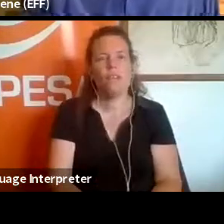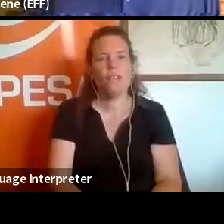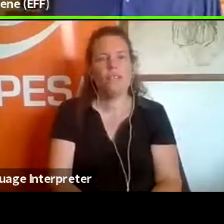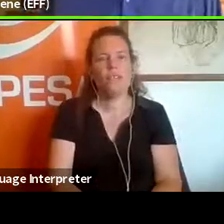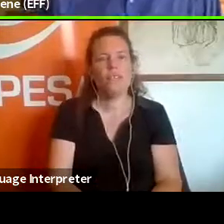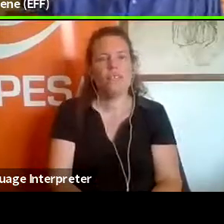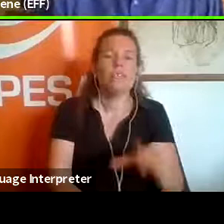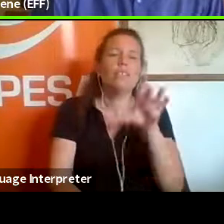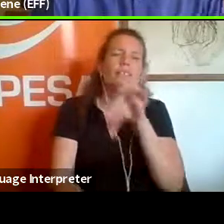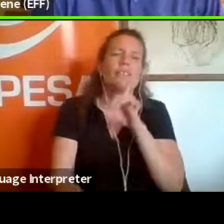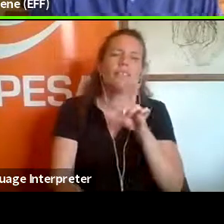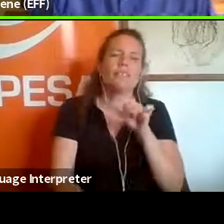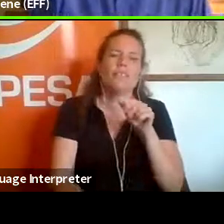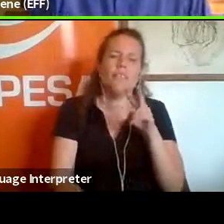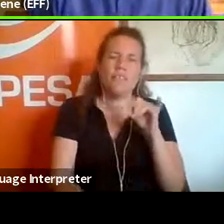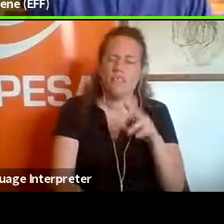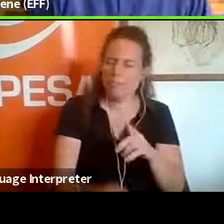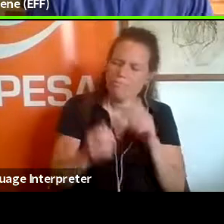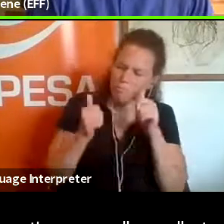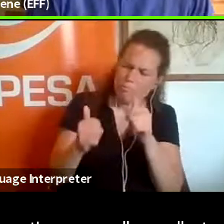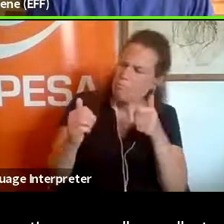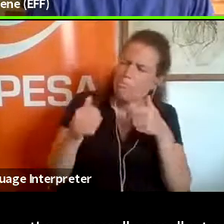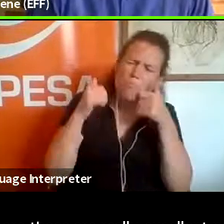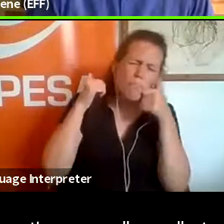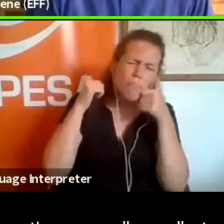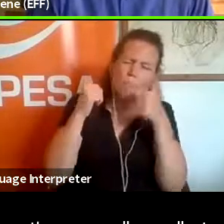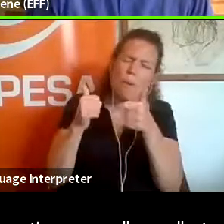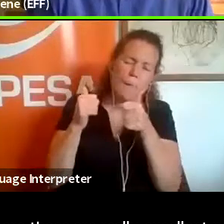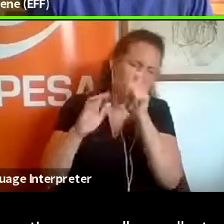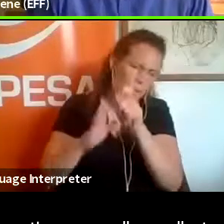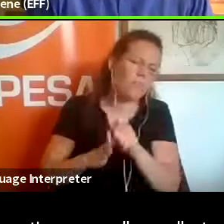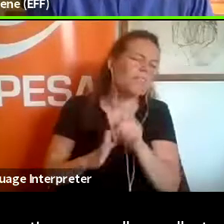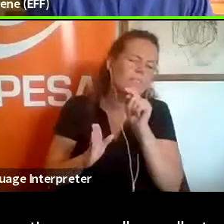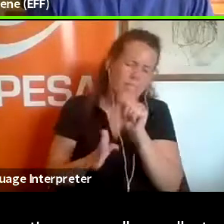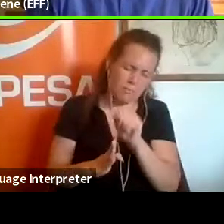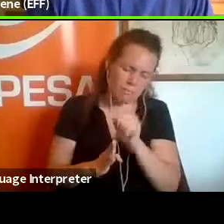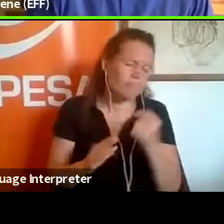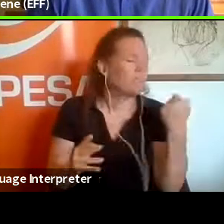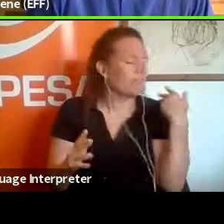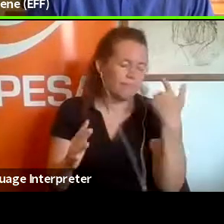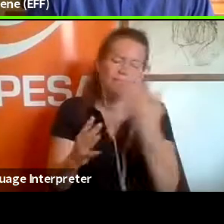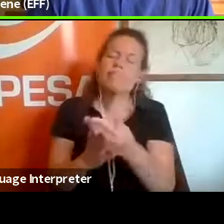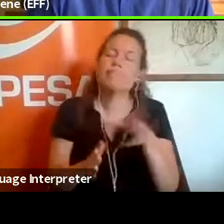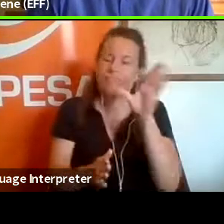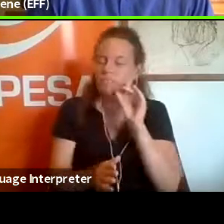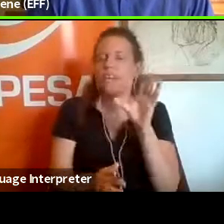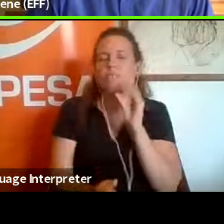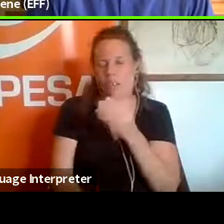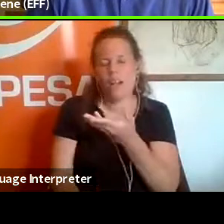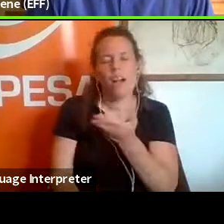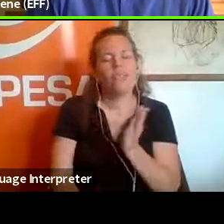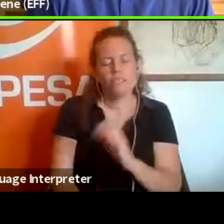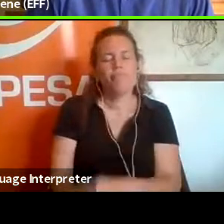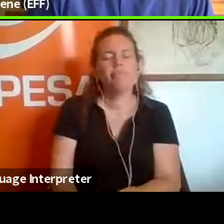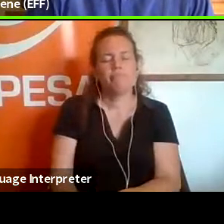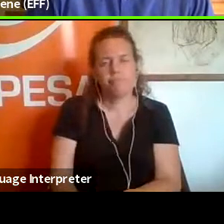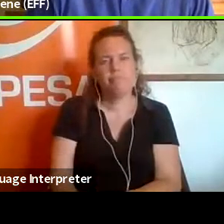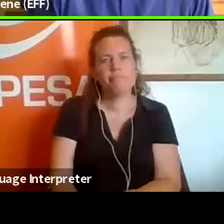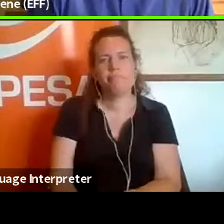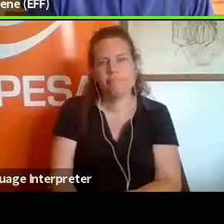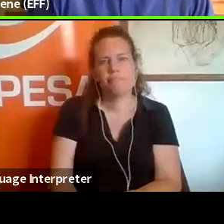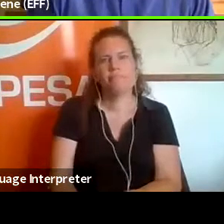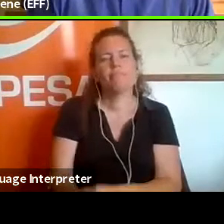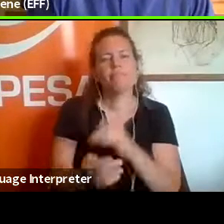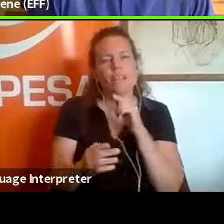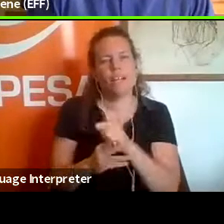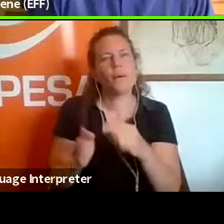Yeah, those are really excellent points. It's something we hear. It's something we hear all over. I think another something that really